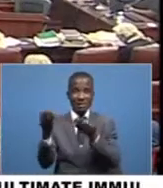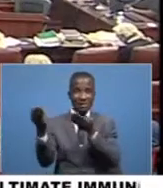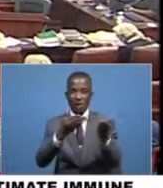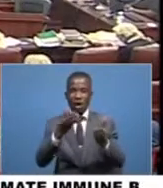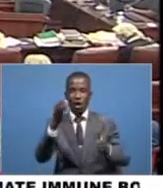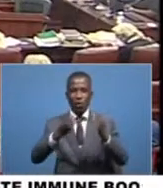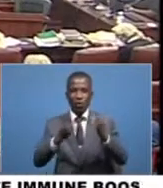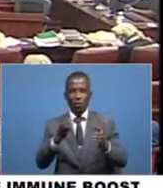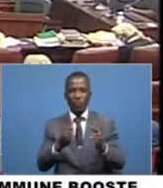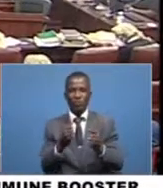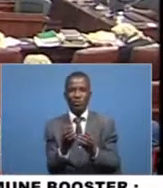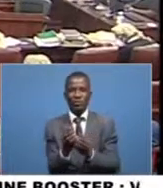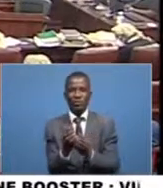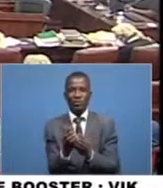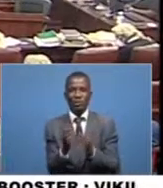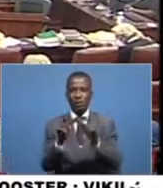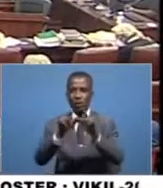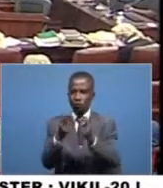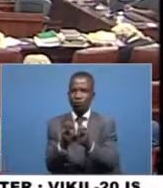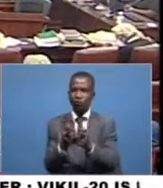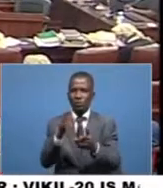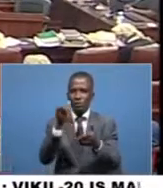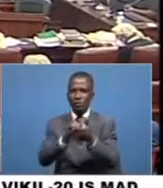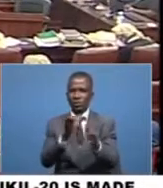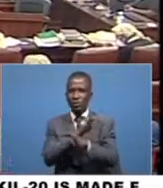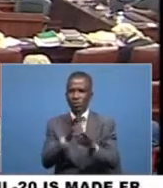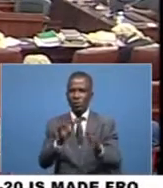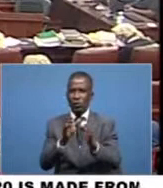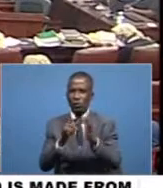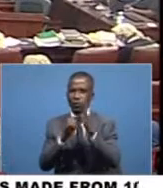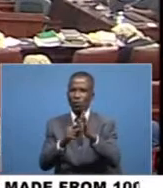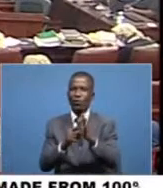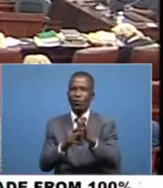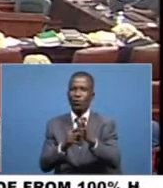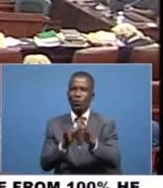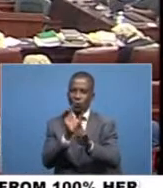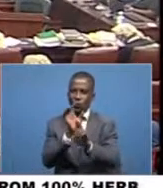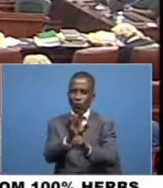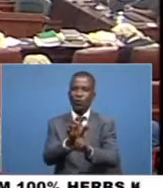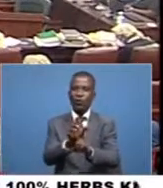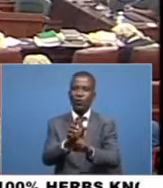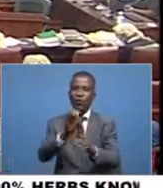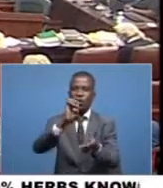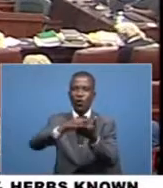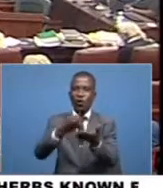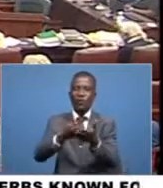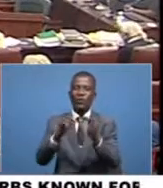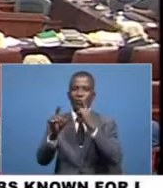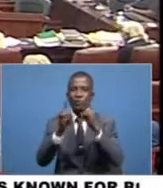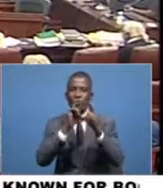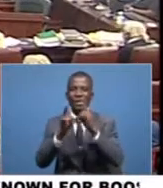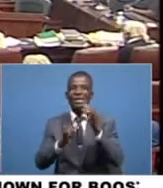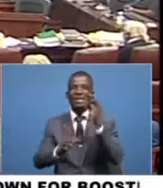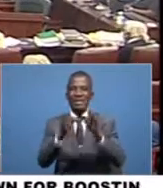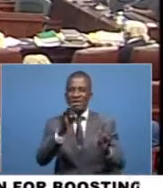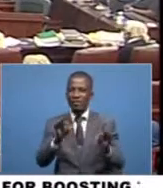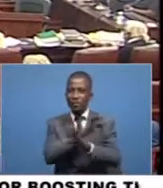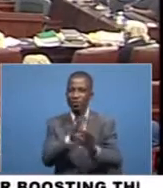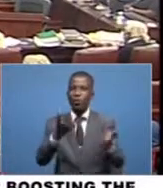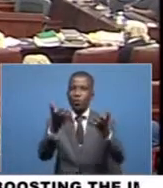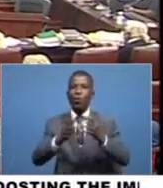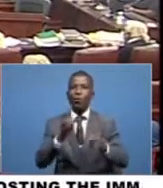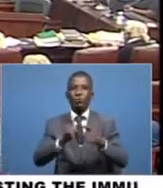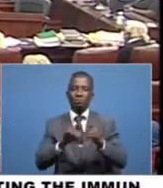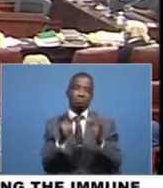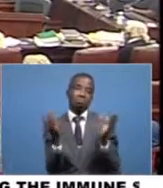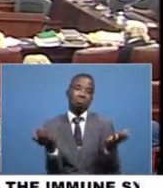as follows, quote, a party to a suit is not bound to give evidence, and the court cannot compel him to give evidence if he does not want to.